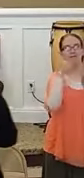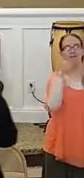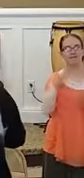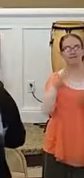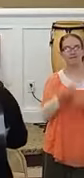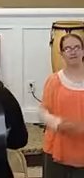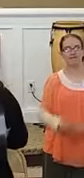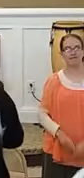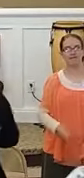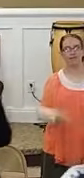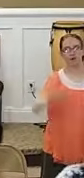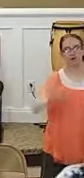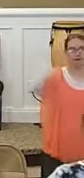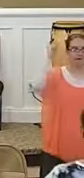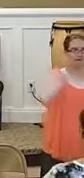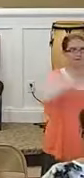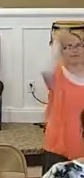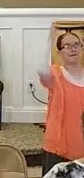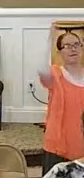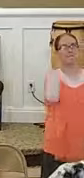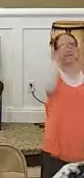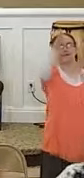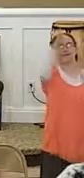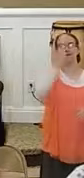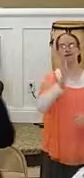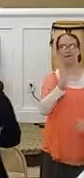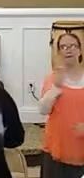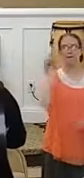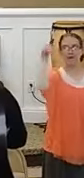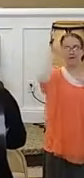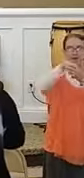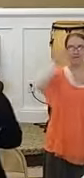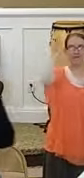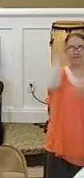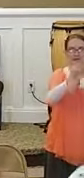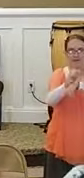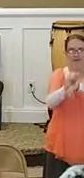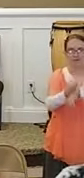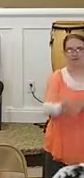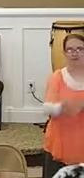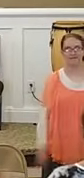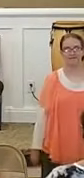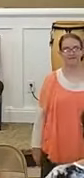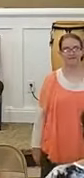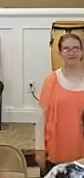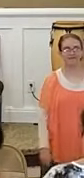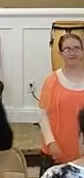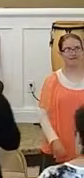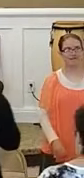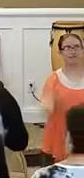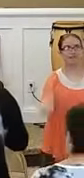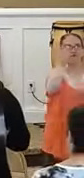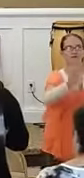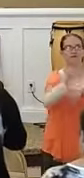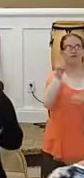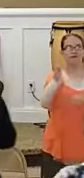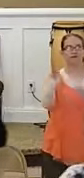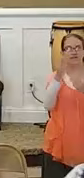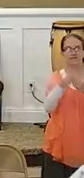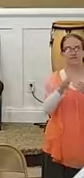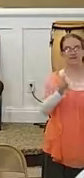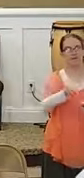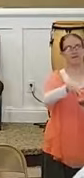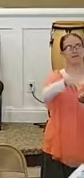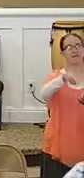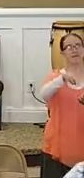he ran leaping and praising God. We're in the temple. Amen. Hallelujah. He went to church. First thing he did when he got